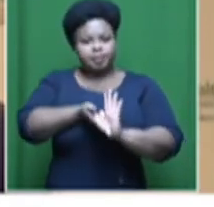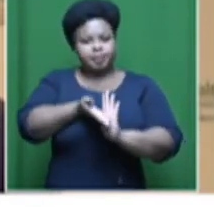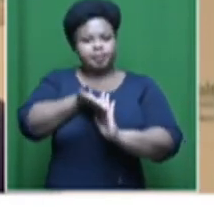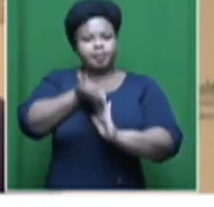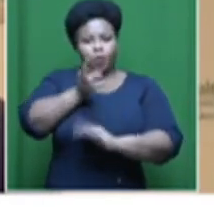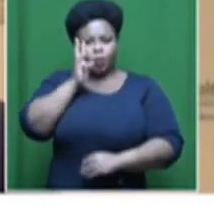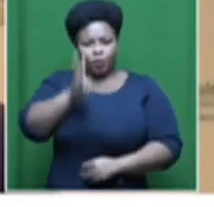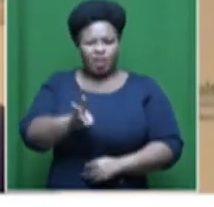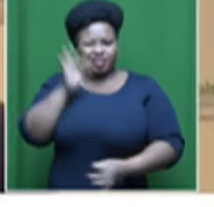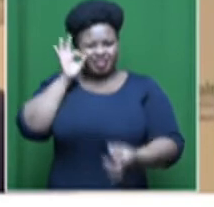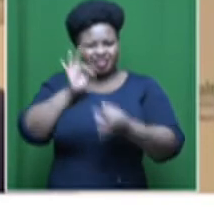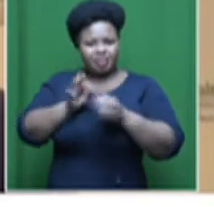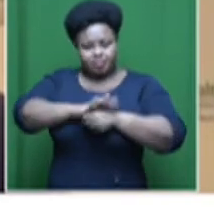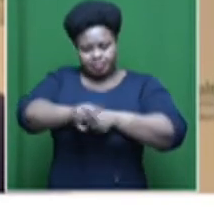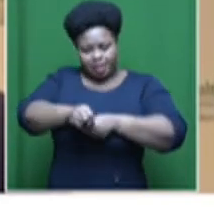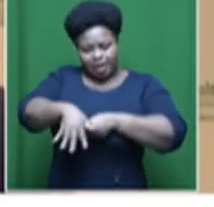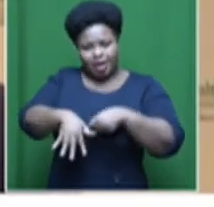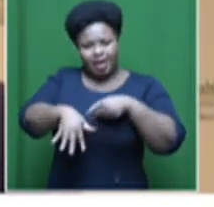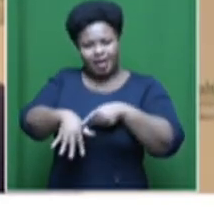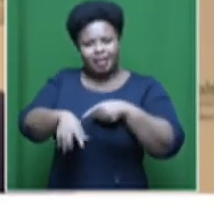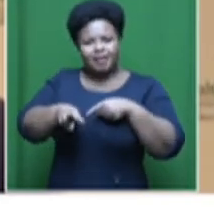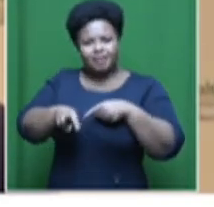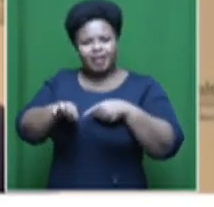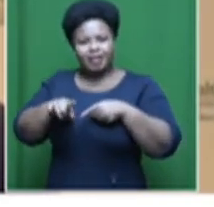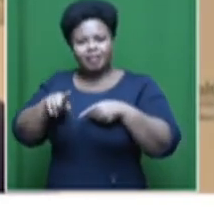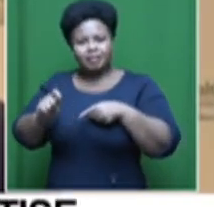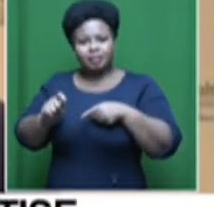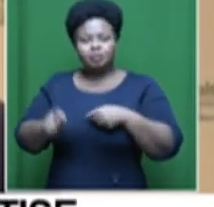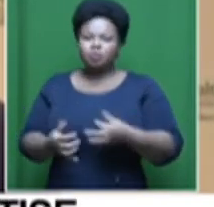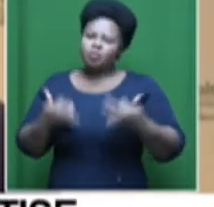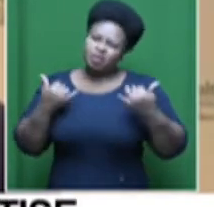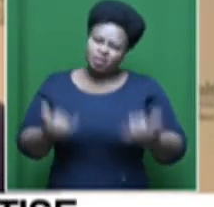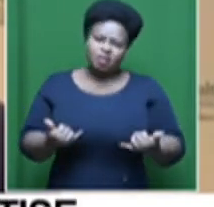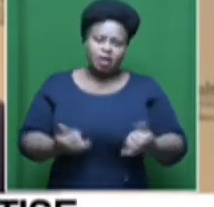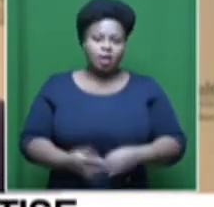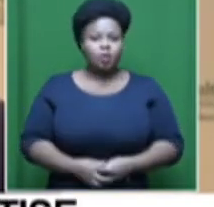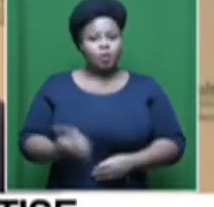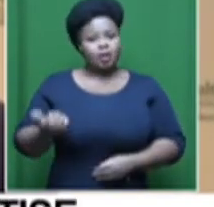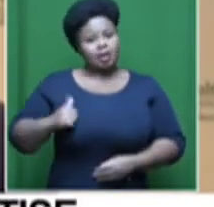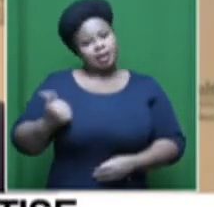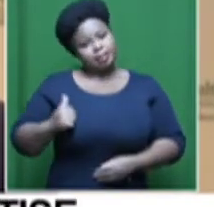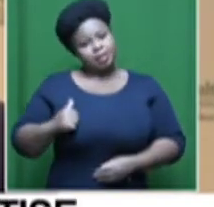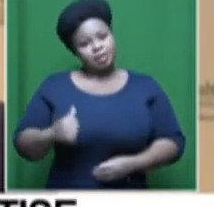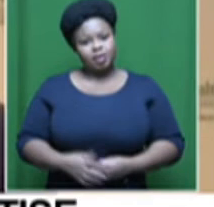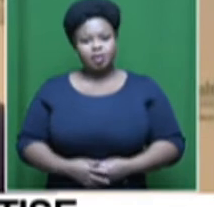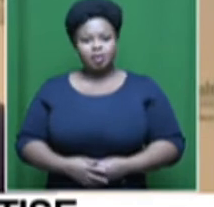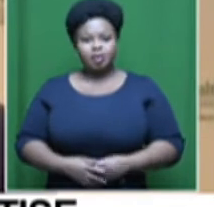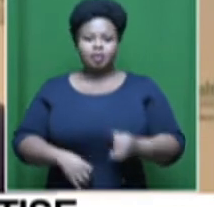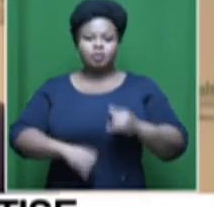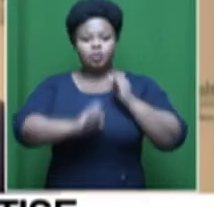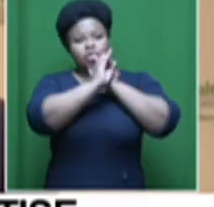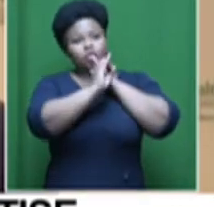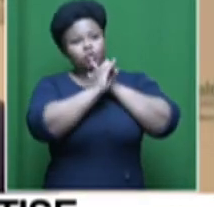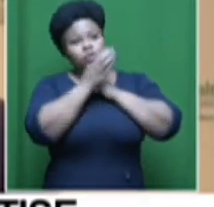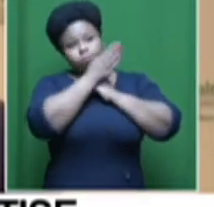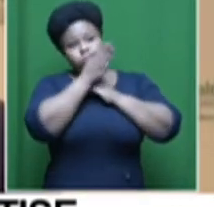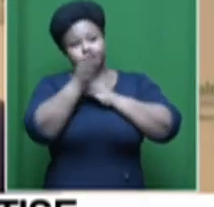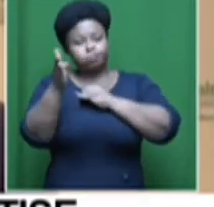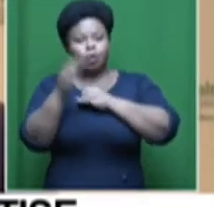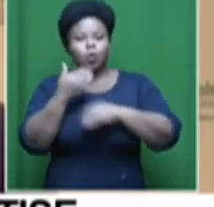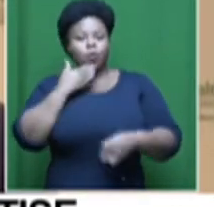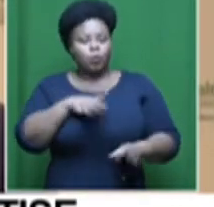relation to this particular variant. And at the same time, we have had the good fortune of having our institutions participating